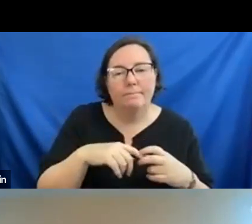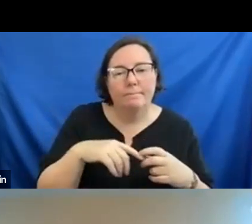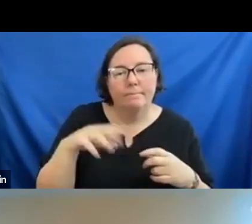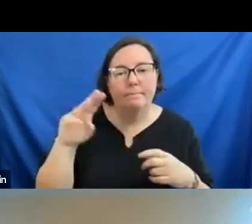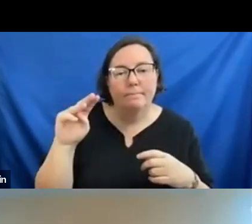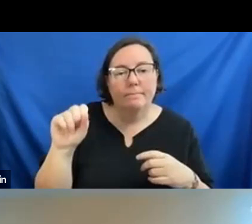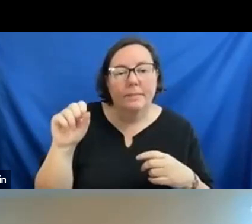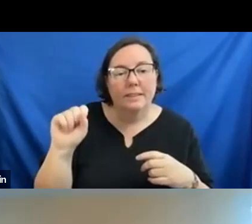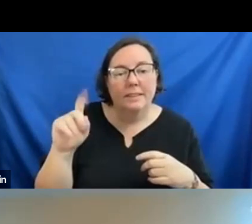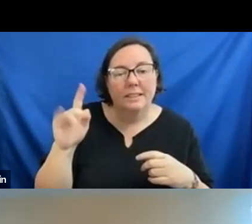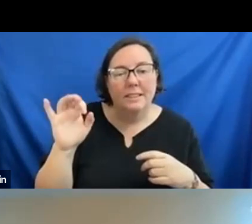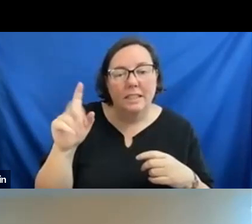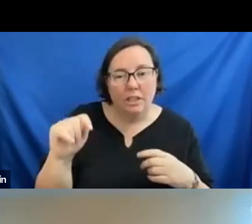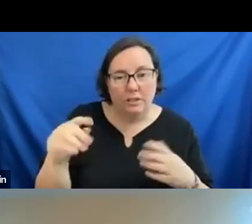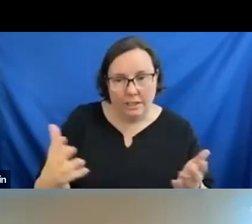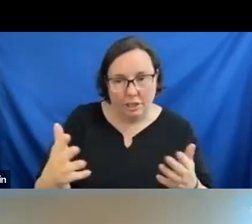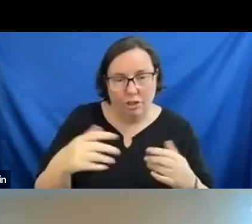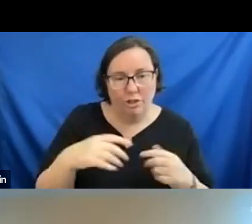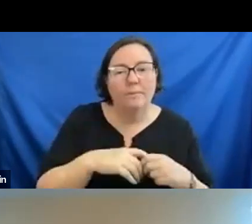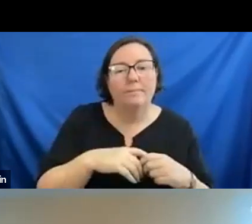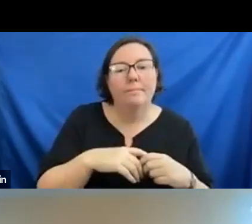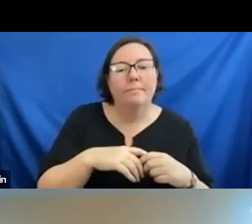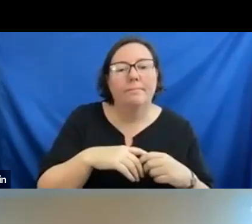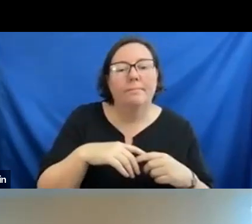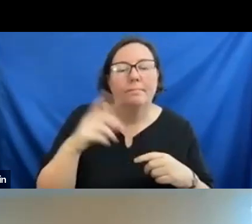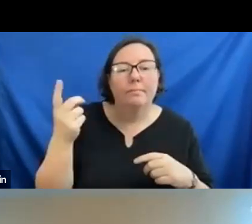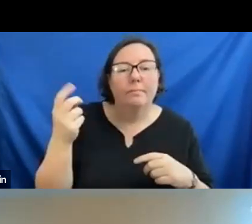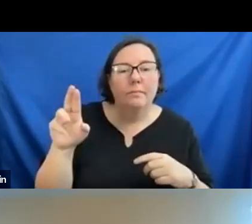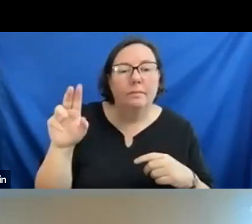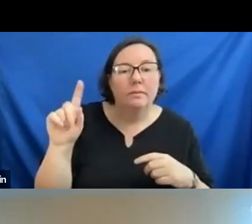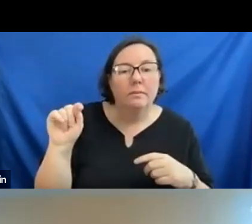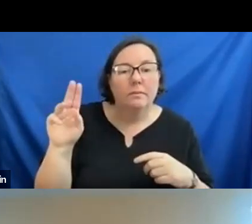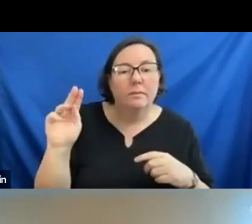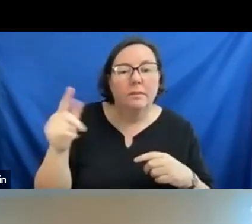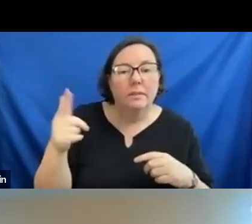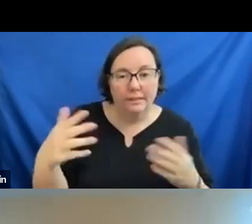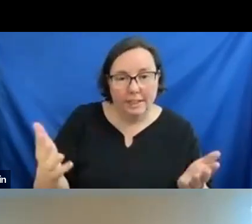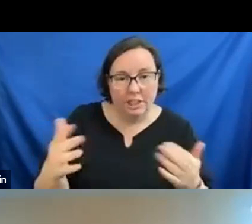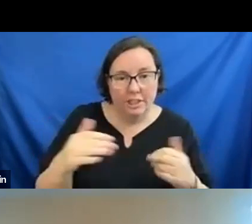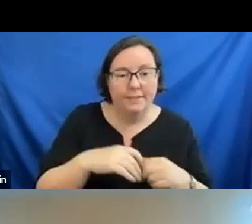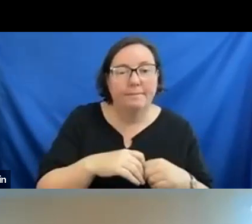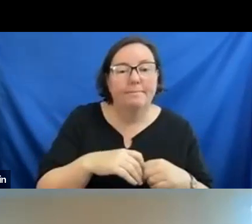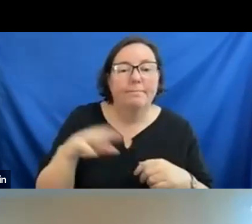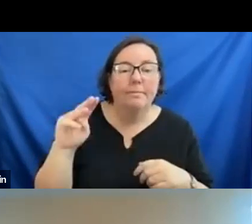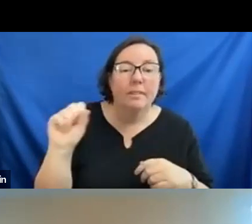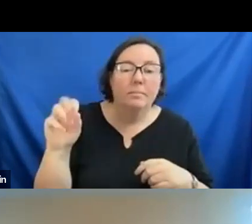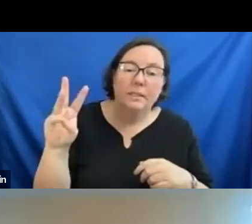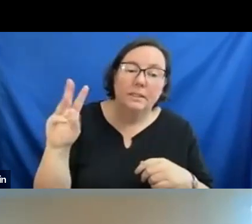Ms. Skerritt. Present. Dr. Tung. Present. Ms.